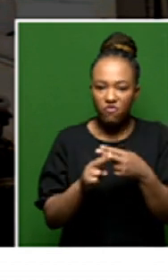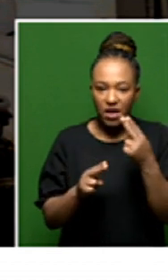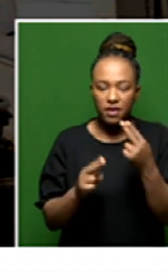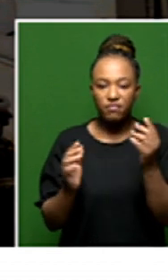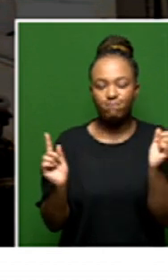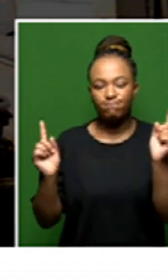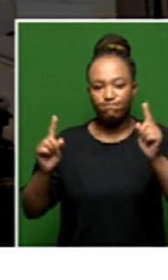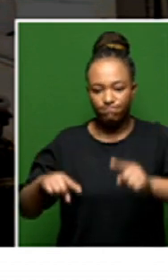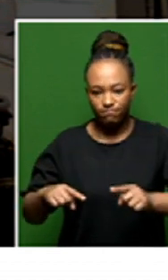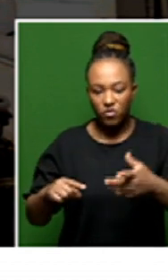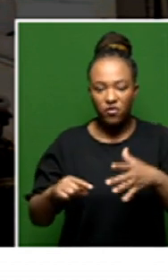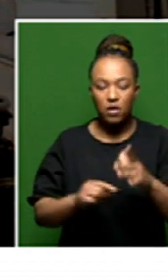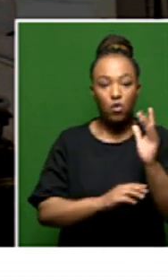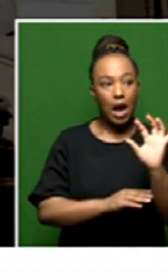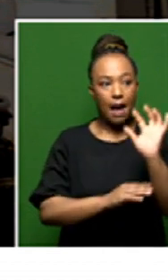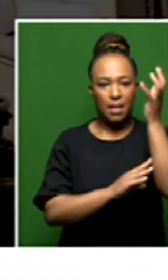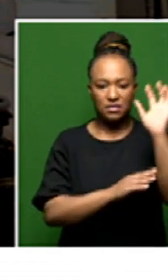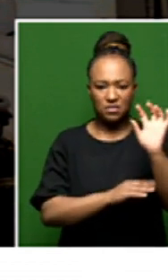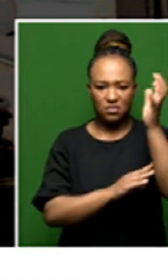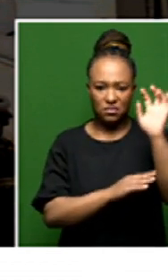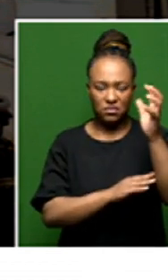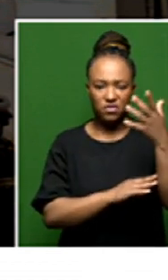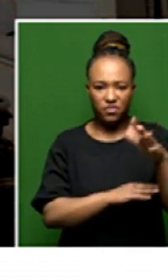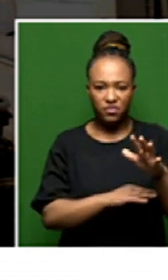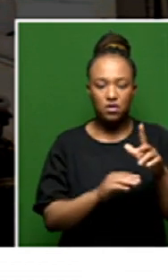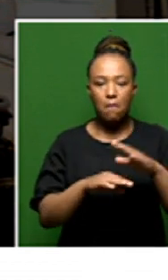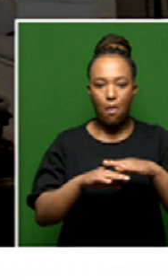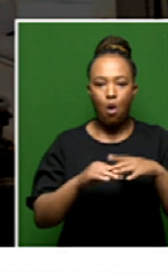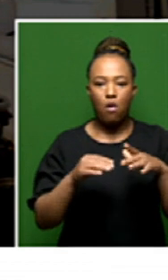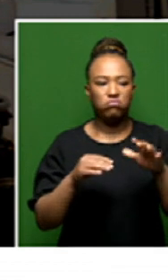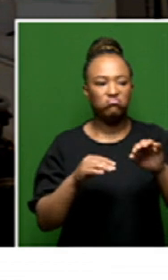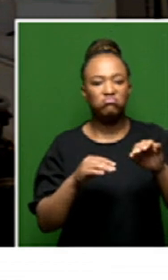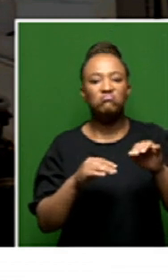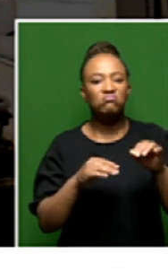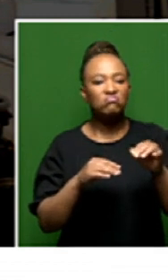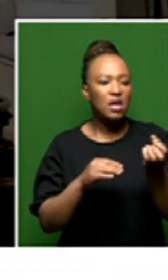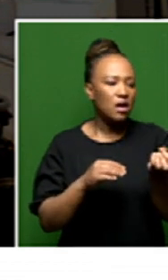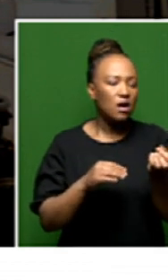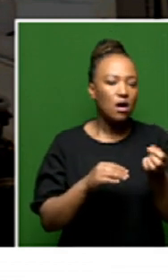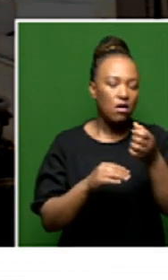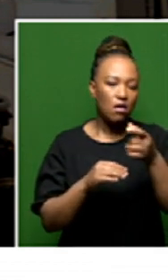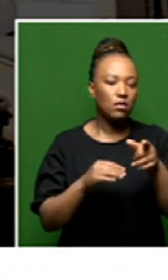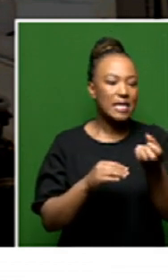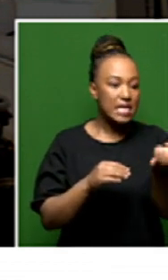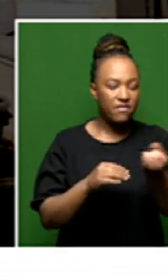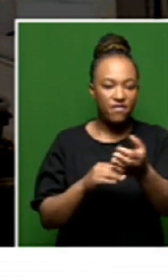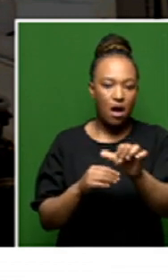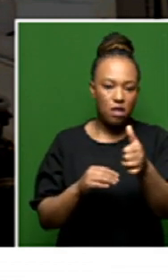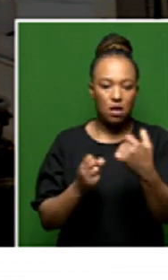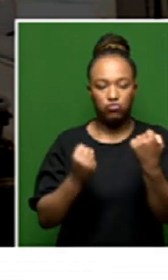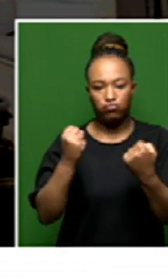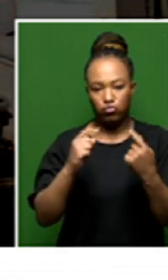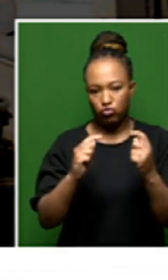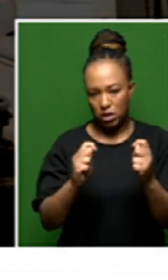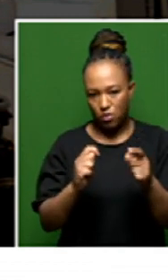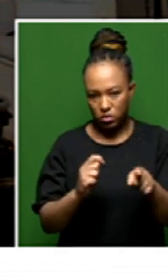with another ambulance, so we were kind of more spread out, and then we were transported to these hotels.